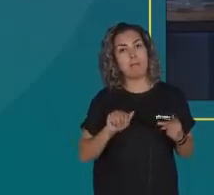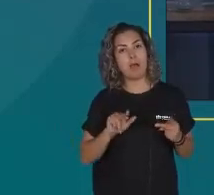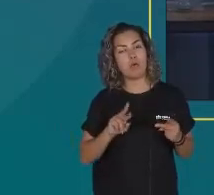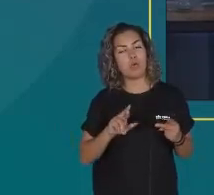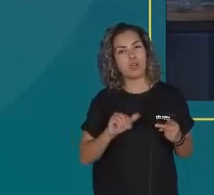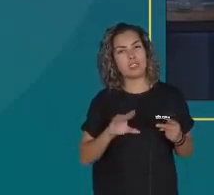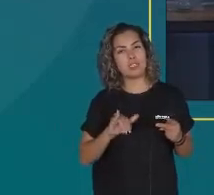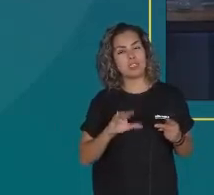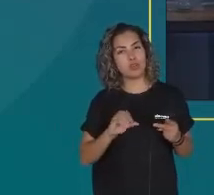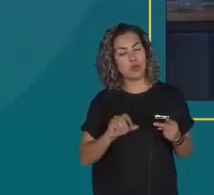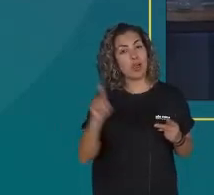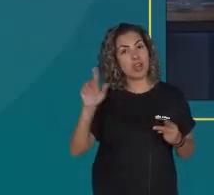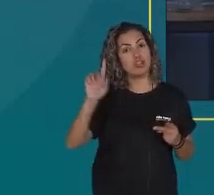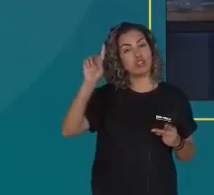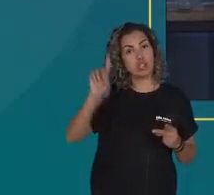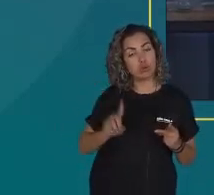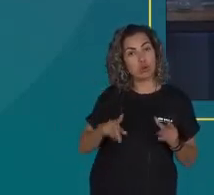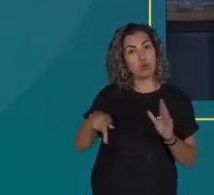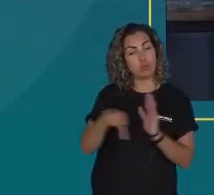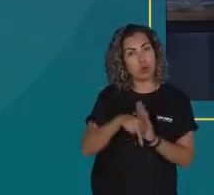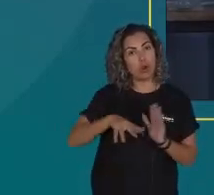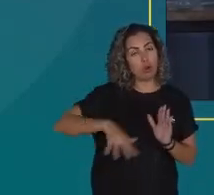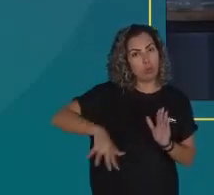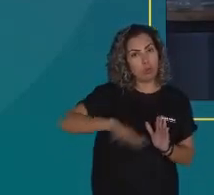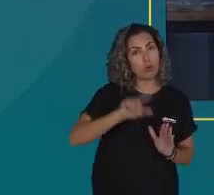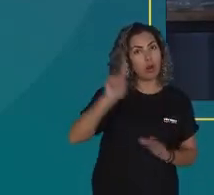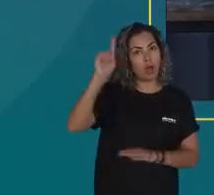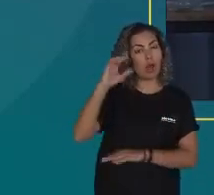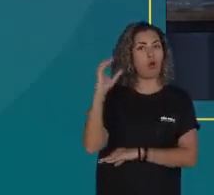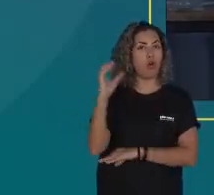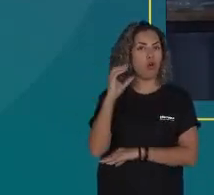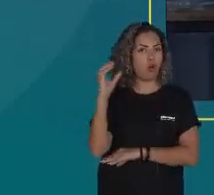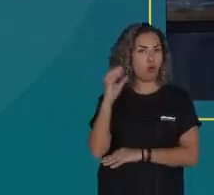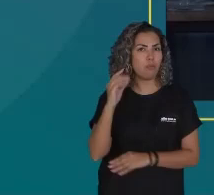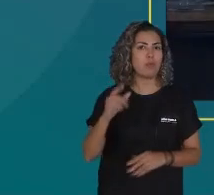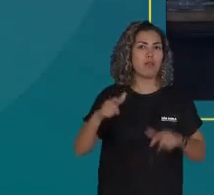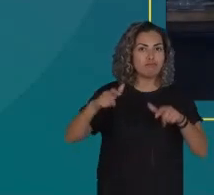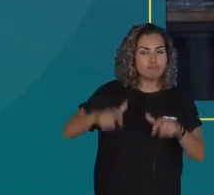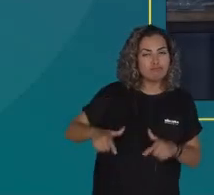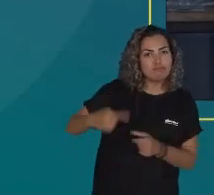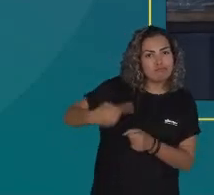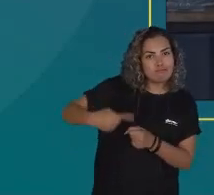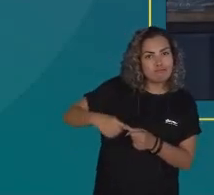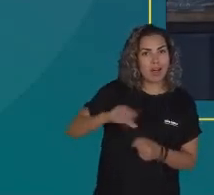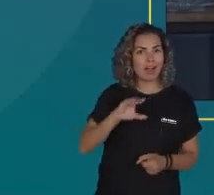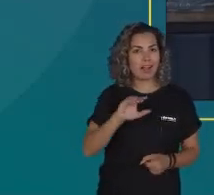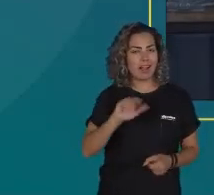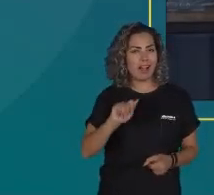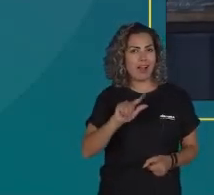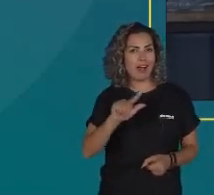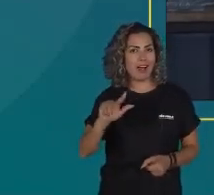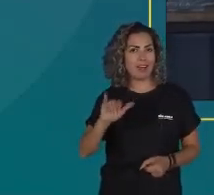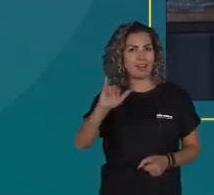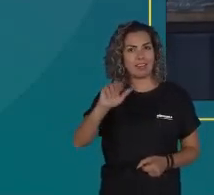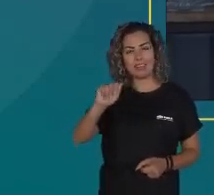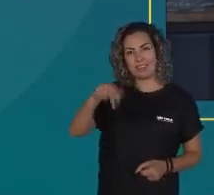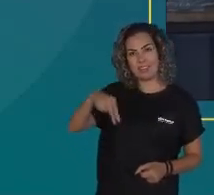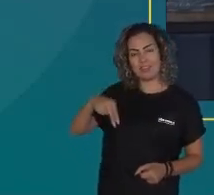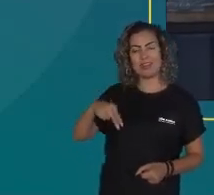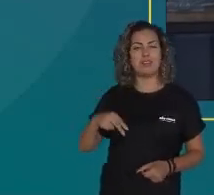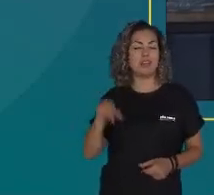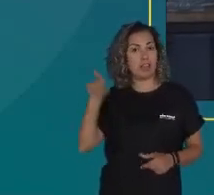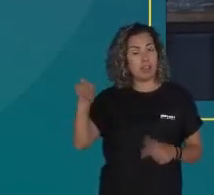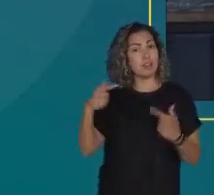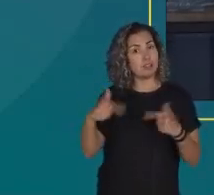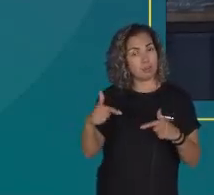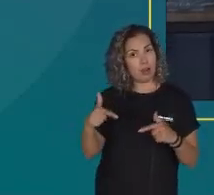Colombia. Cali, you have big shoes to fill, working in the footsteps of Montreal and Kunming and so many other host